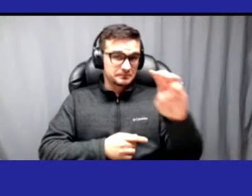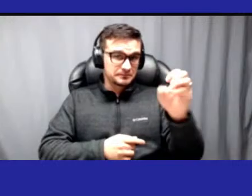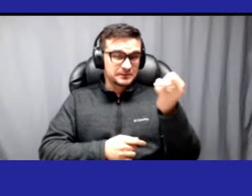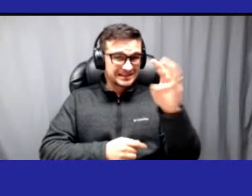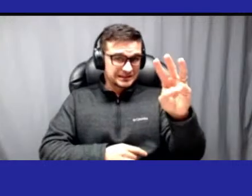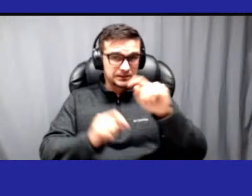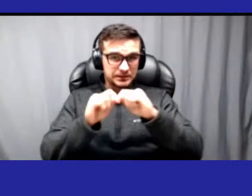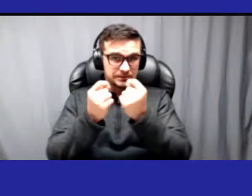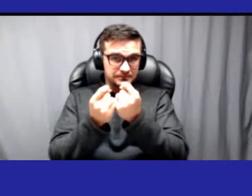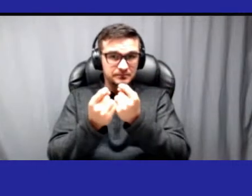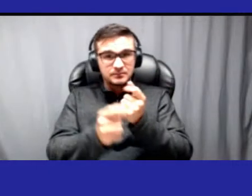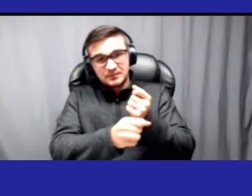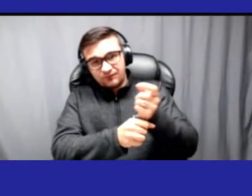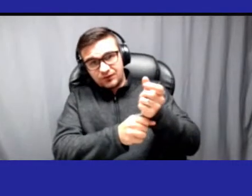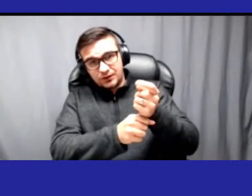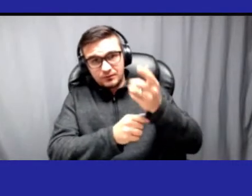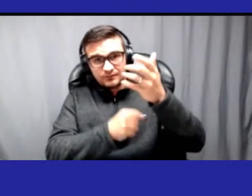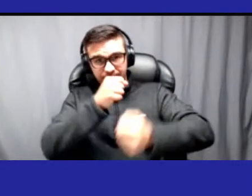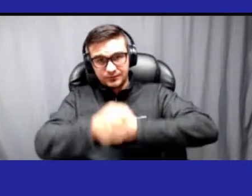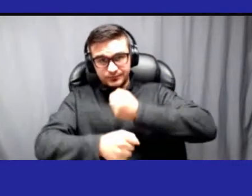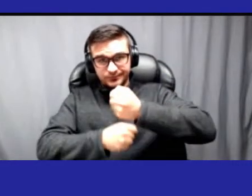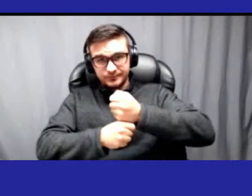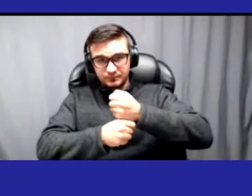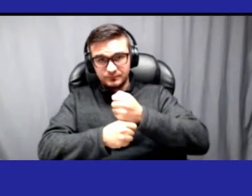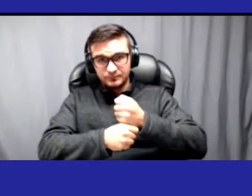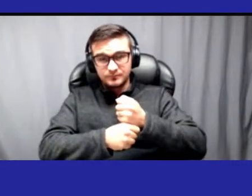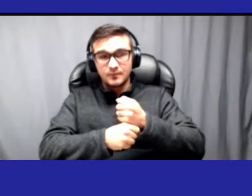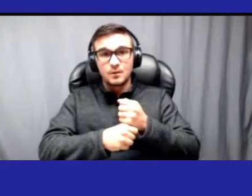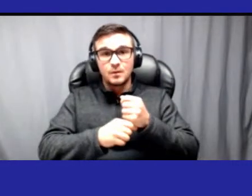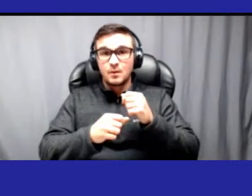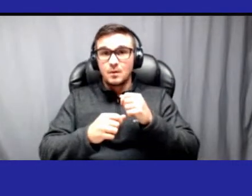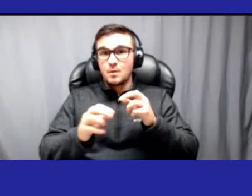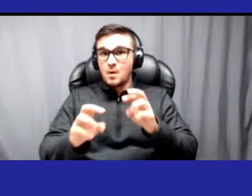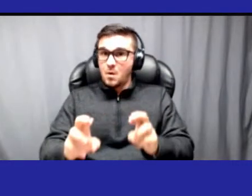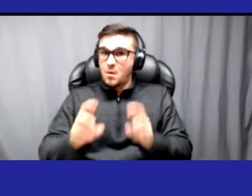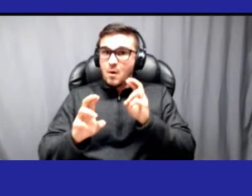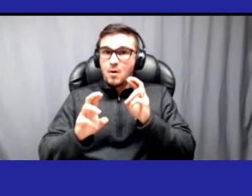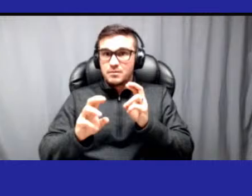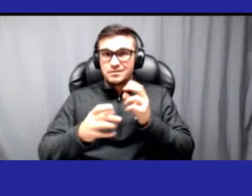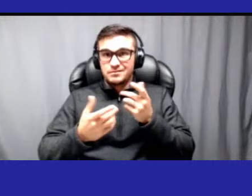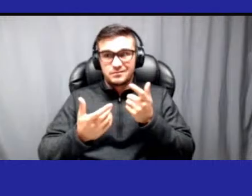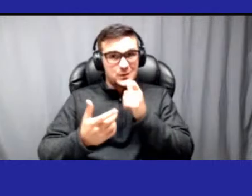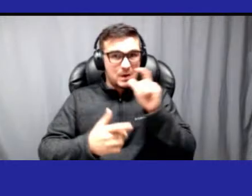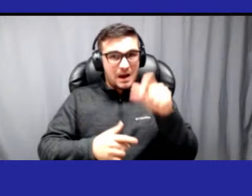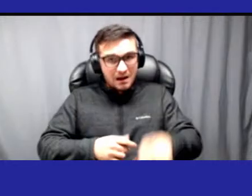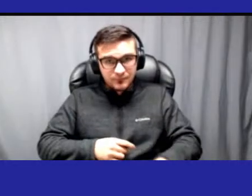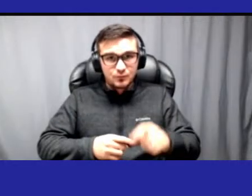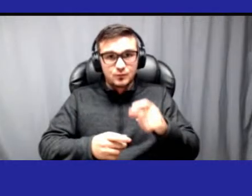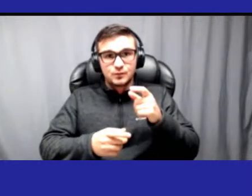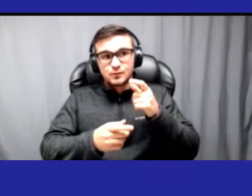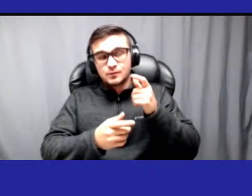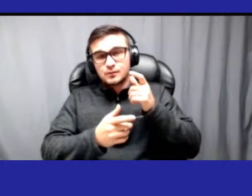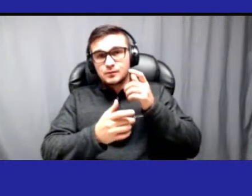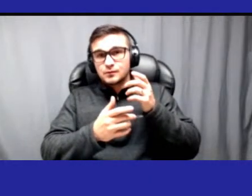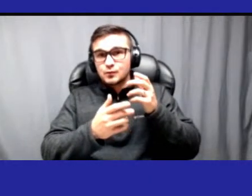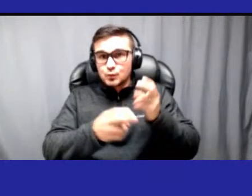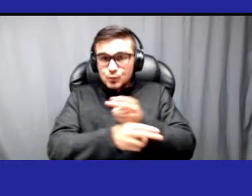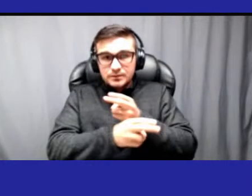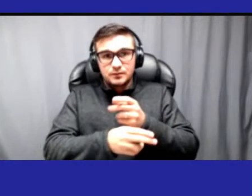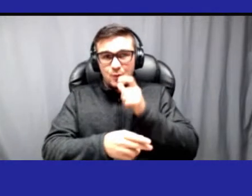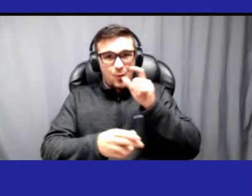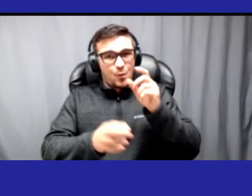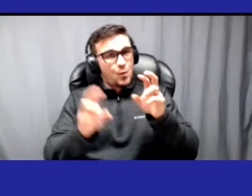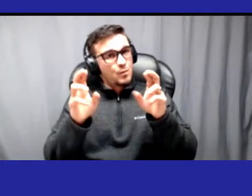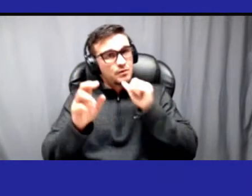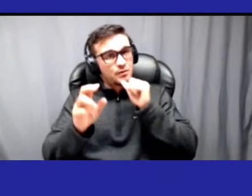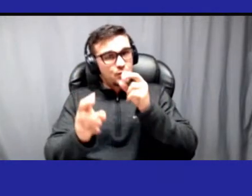for 5 years. We hope for New York City's sake we don't need to use that, right? We hope that we won't need to use this contract at all. The hope is that we do this